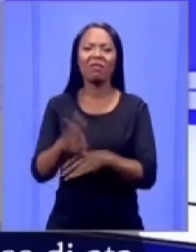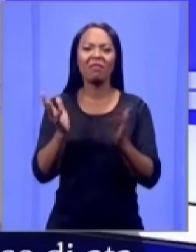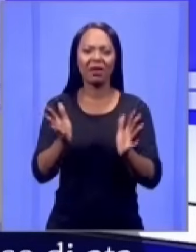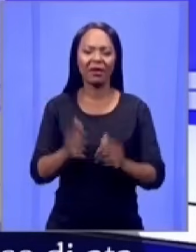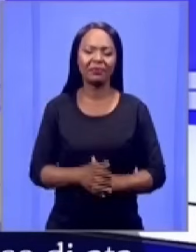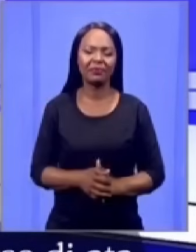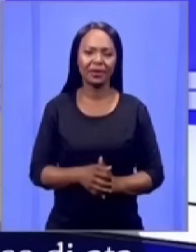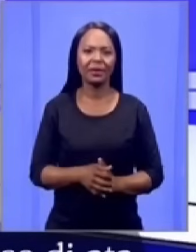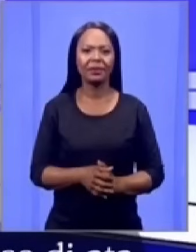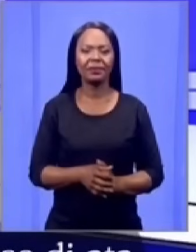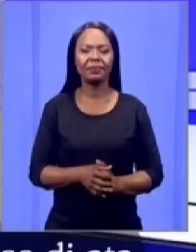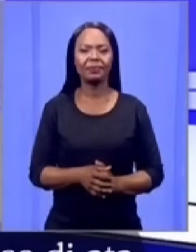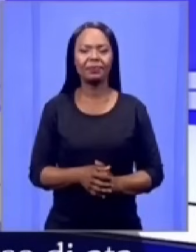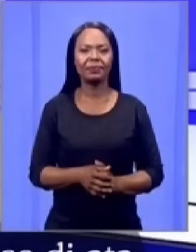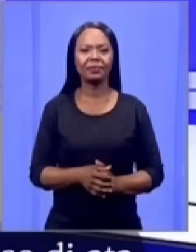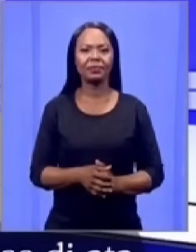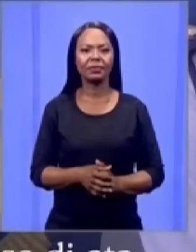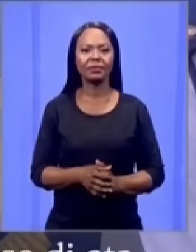hlohong.